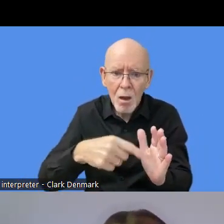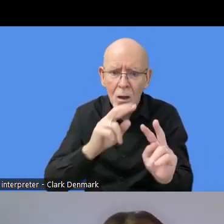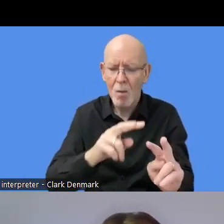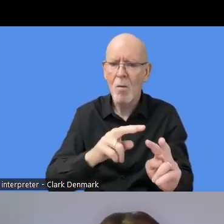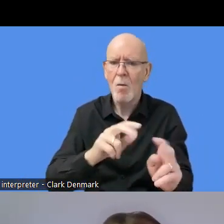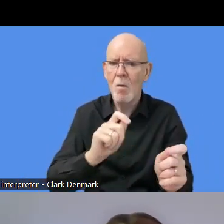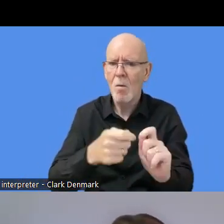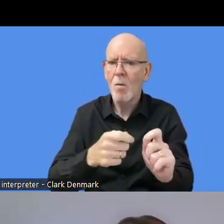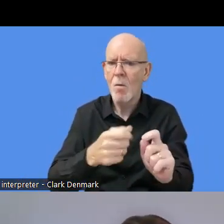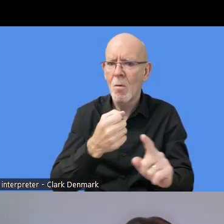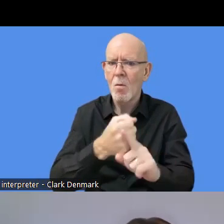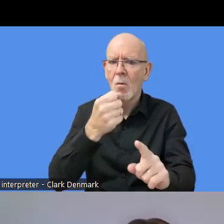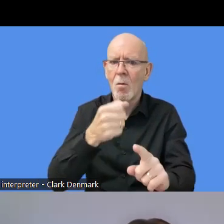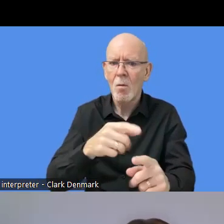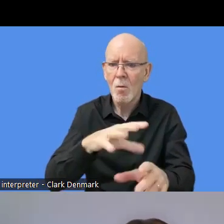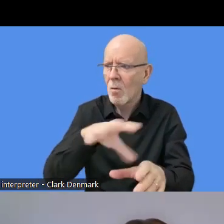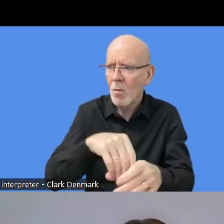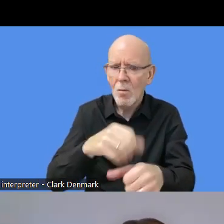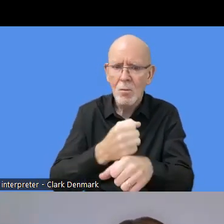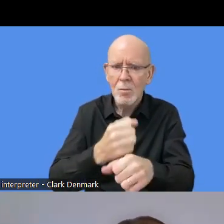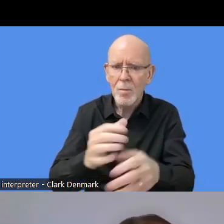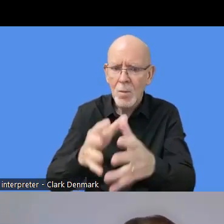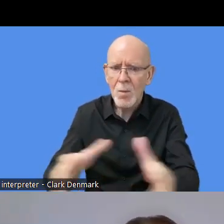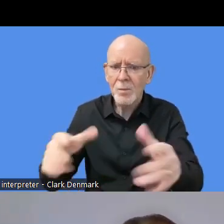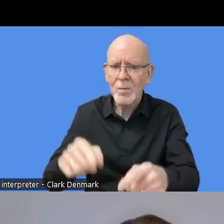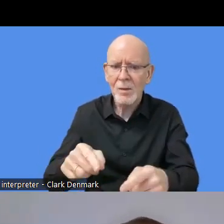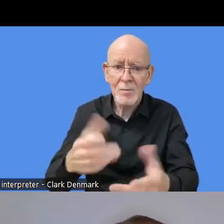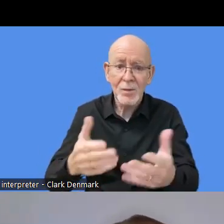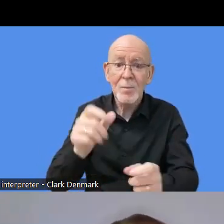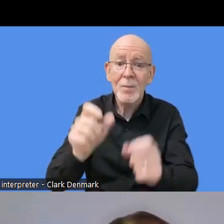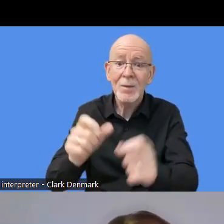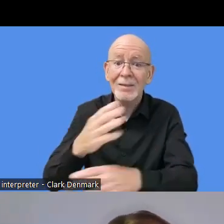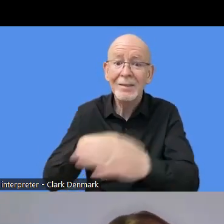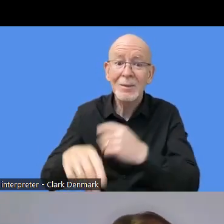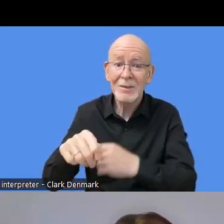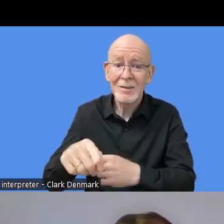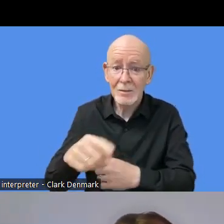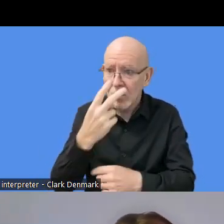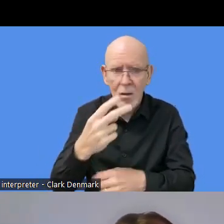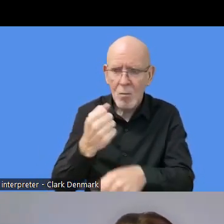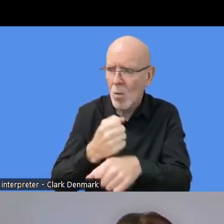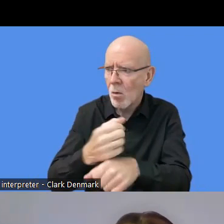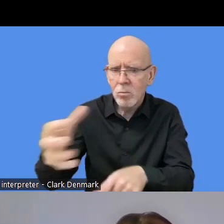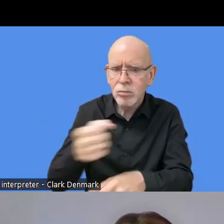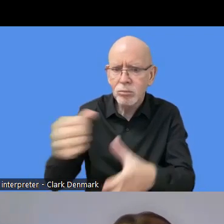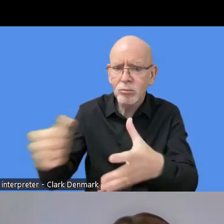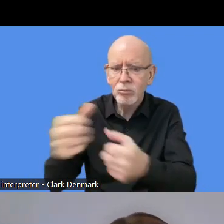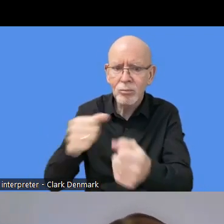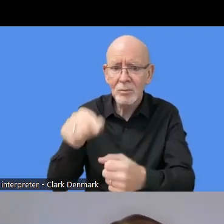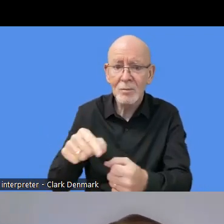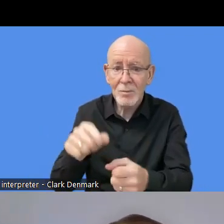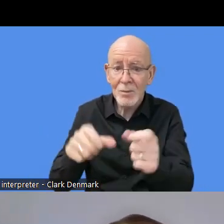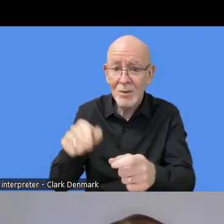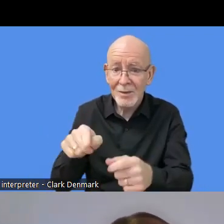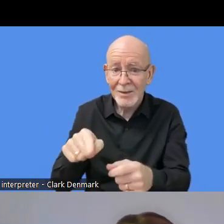are employed. In case, for example, of mentoring or leadership programs for employees